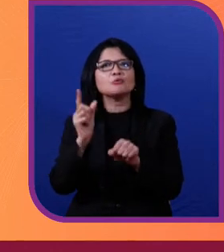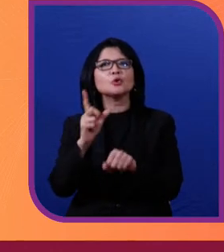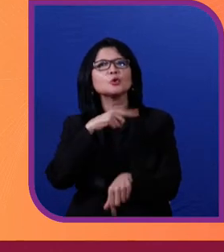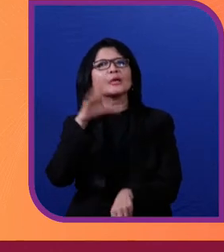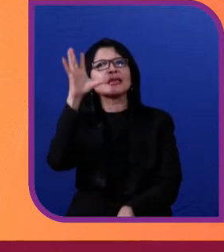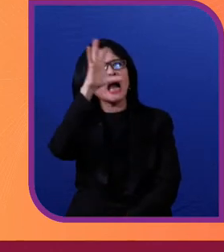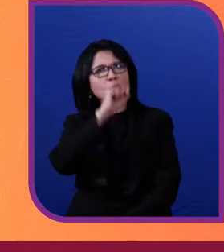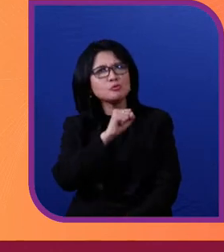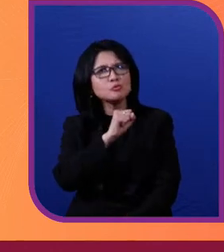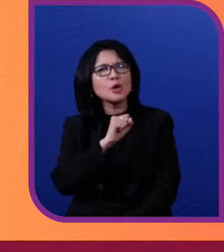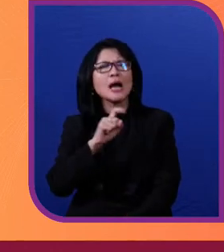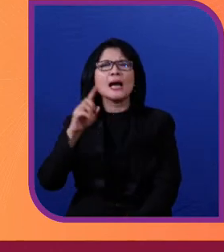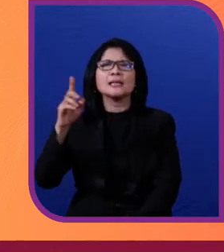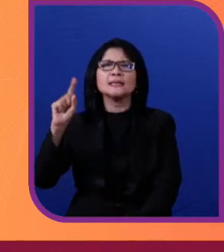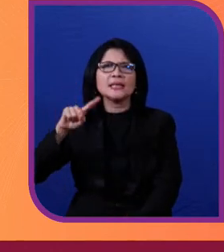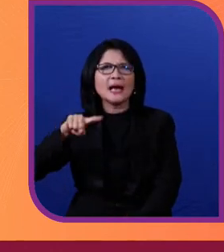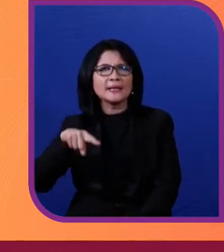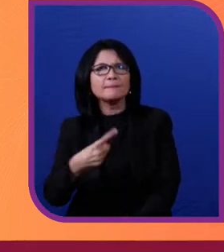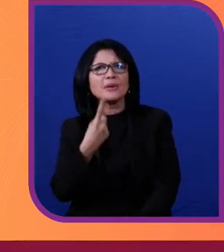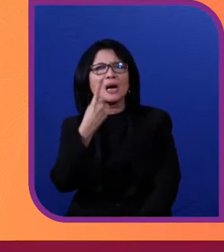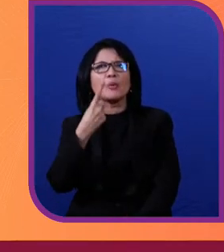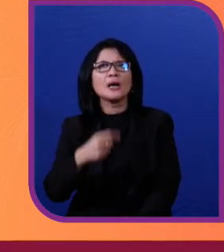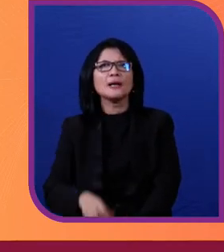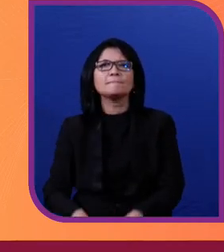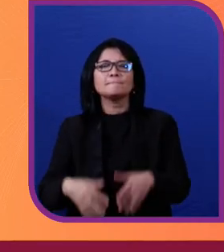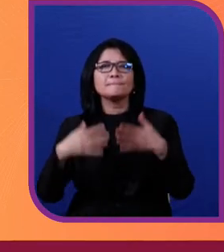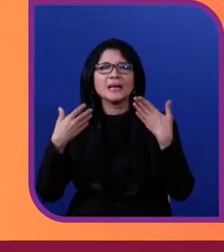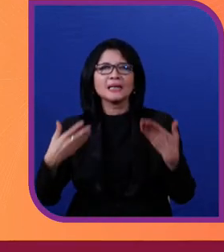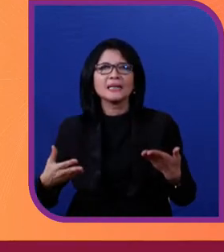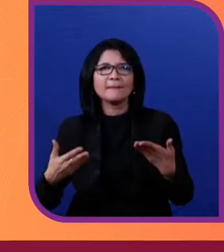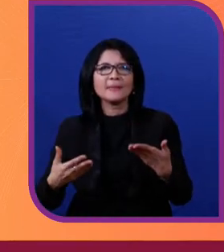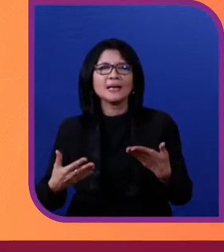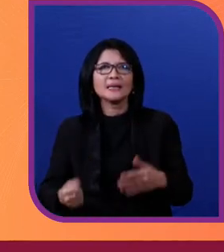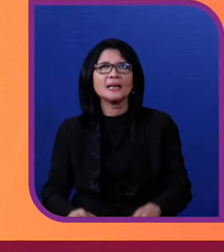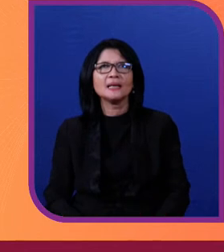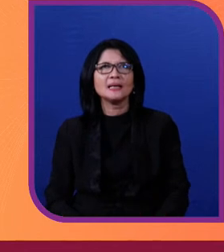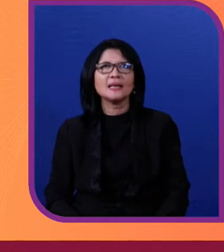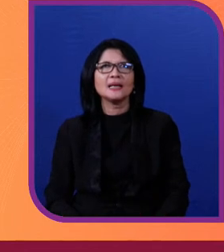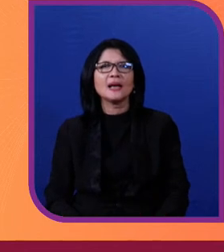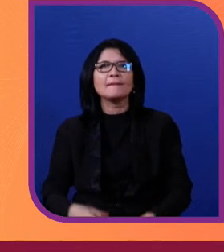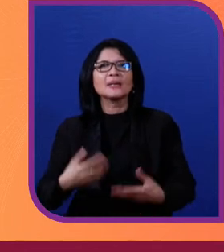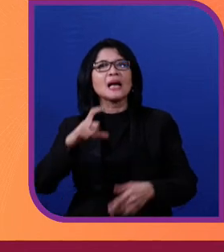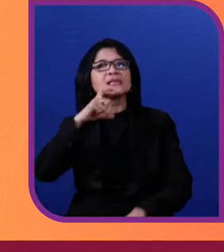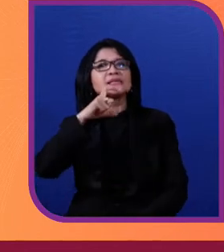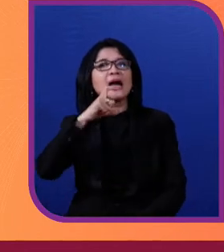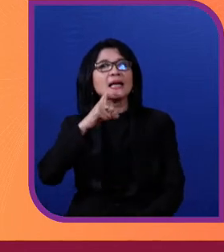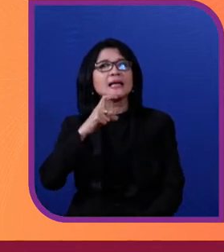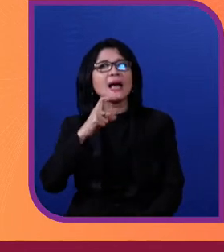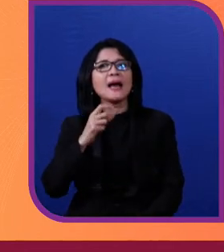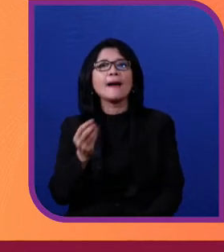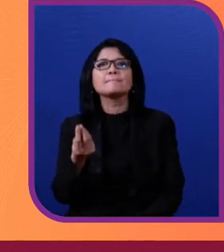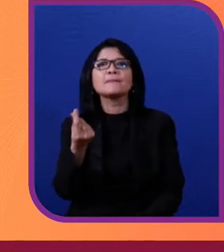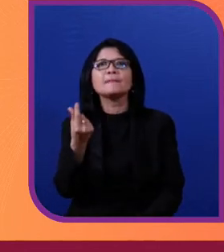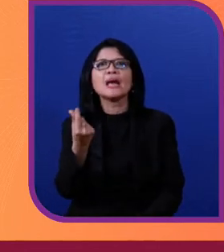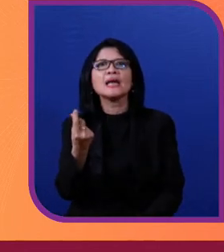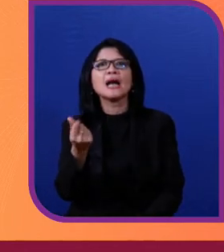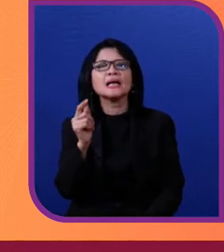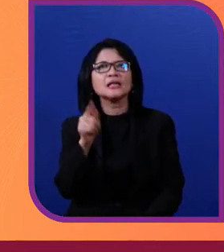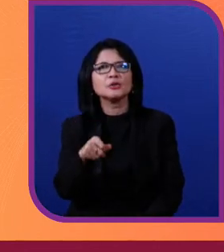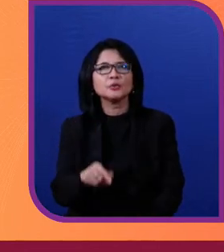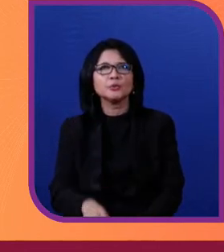the structure of finding so the Ministry of planning